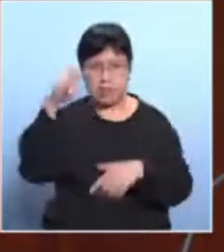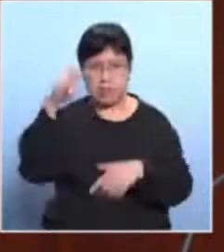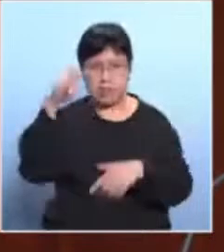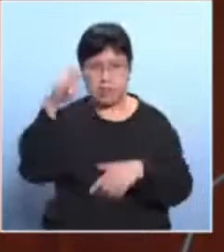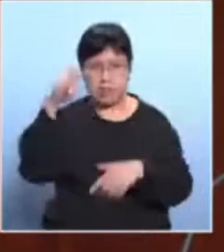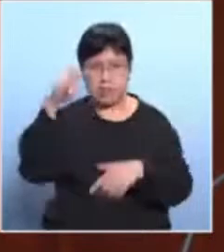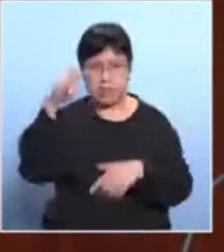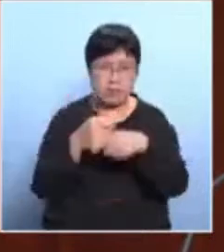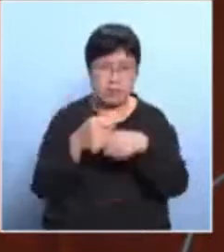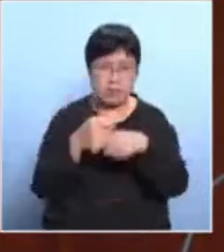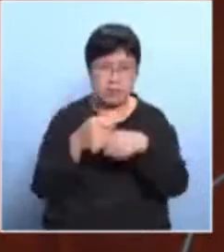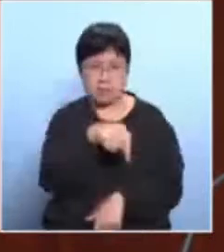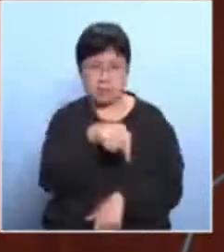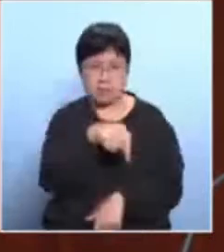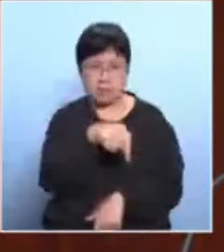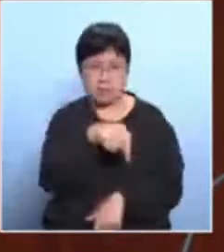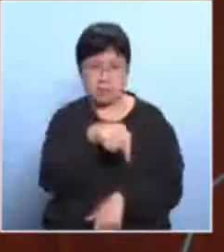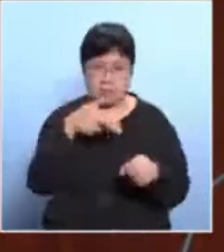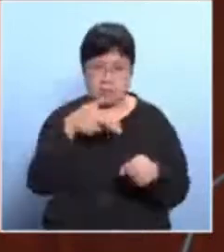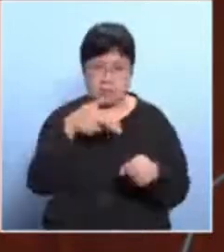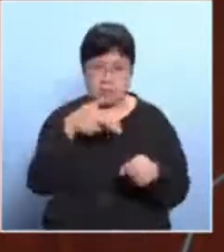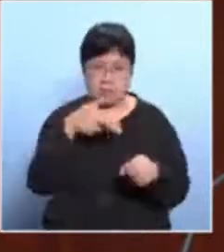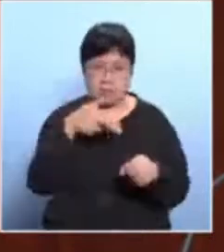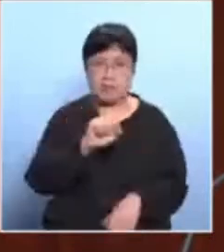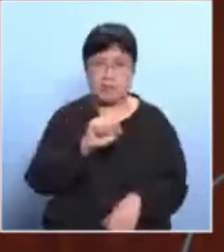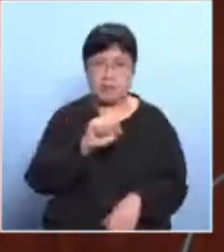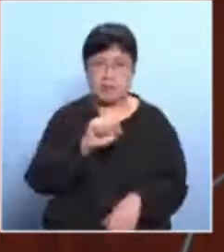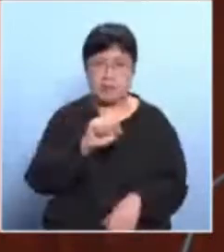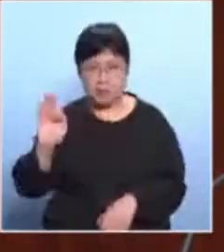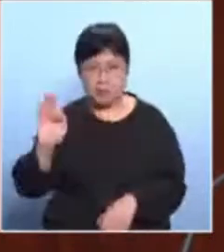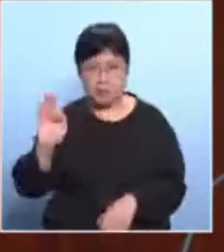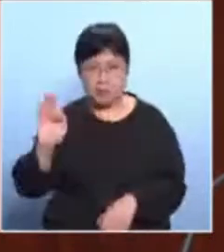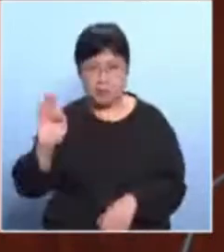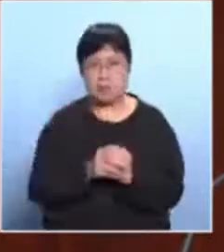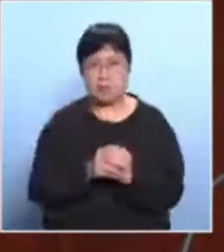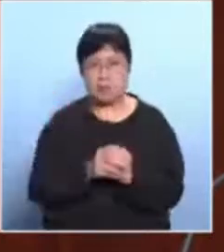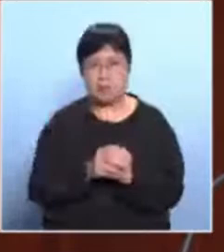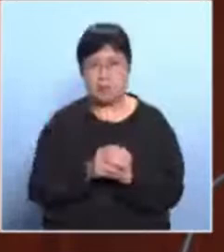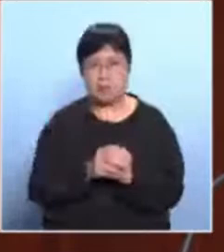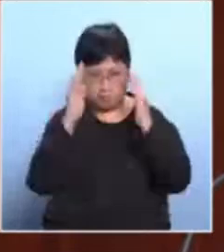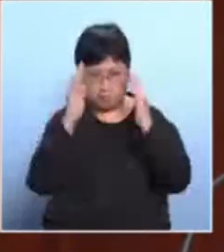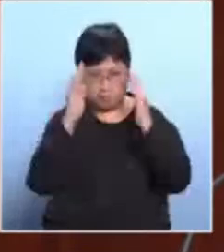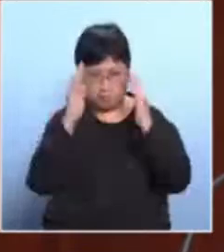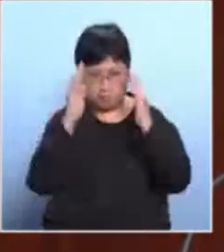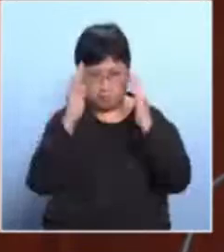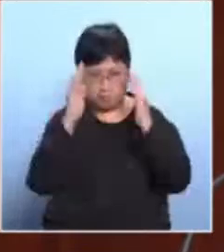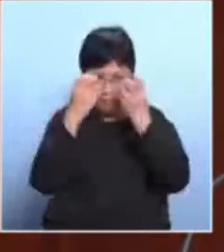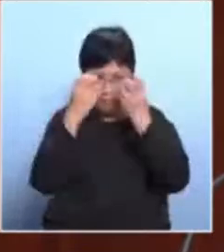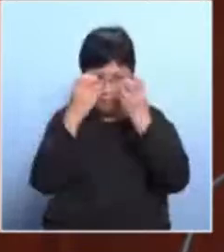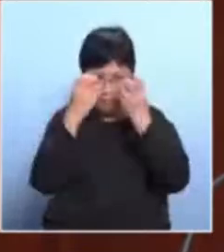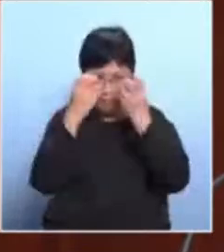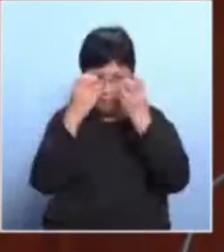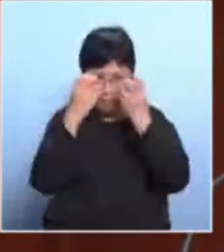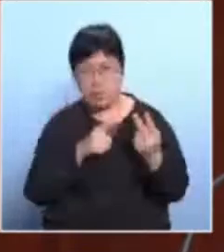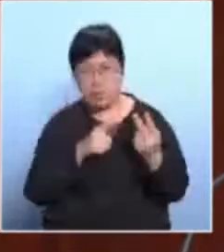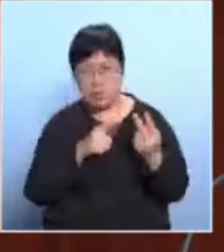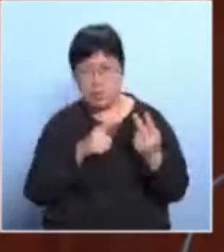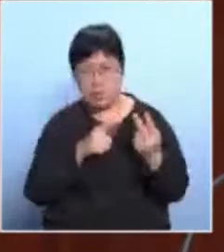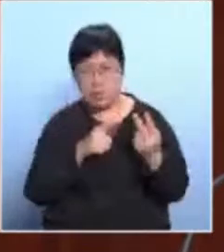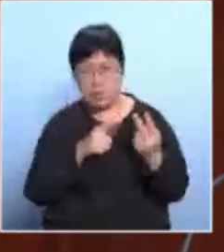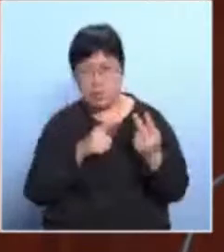The government will monitor the development trend closely for forward-looking planning.